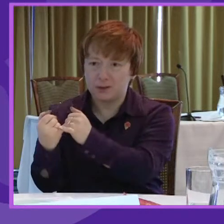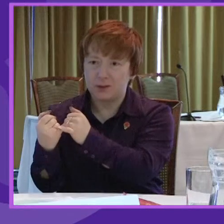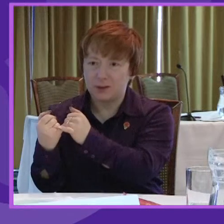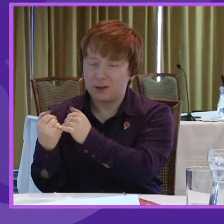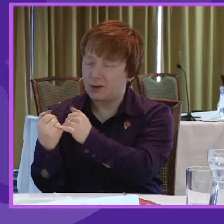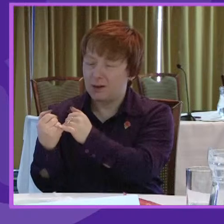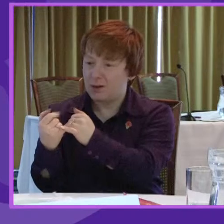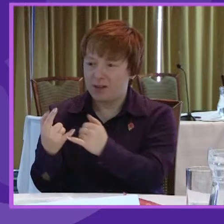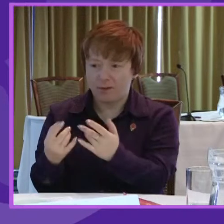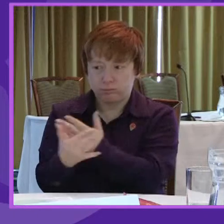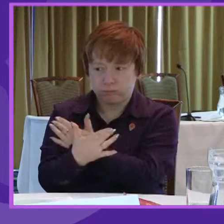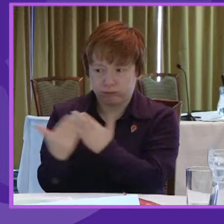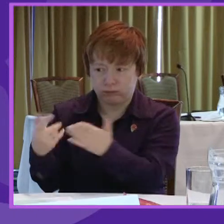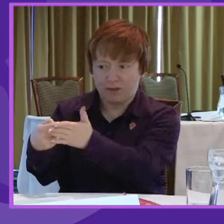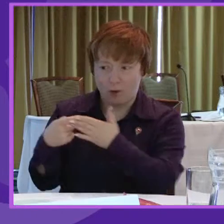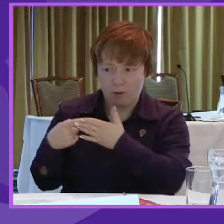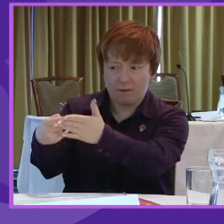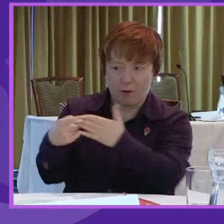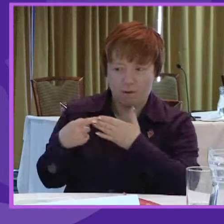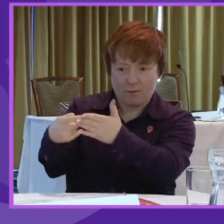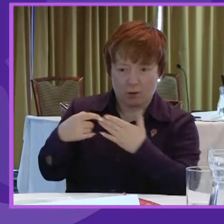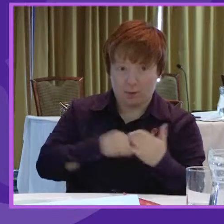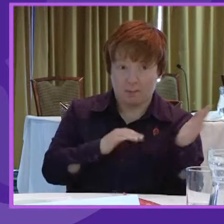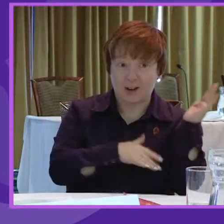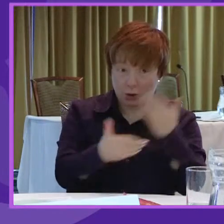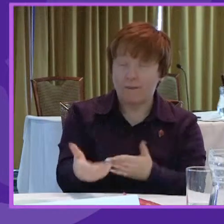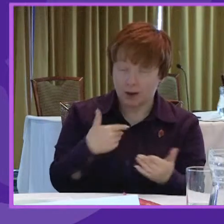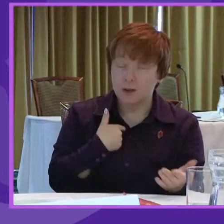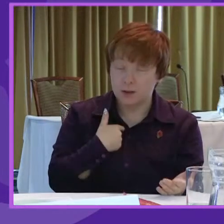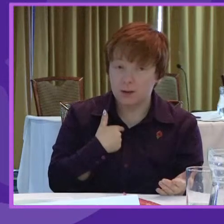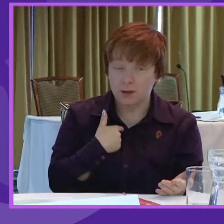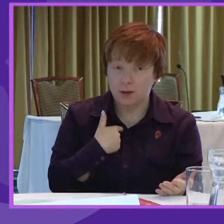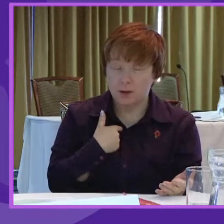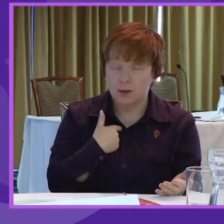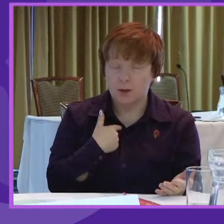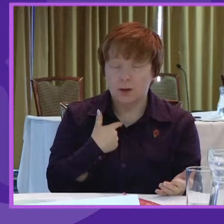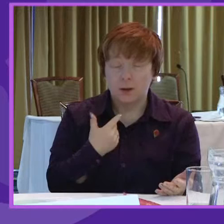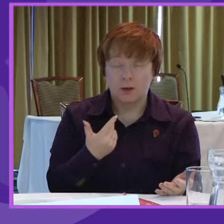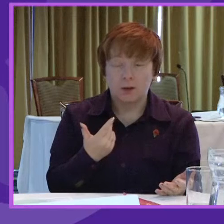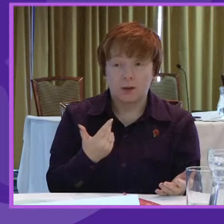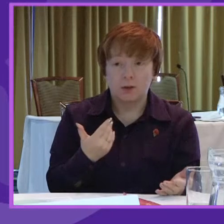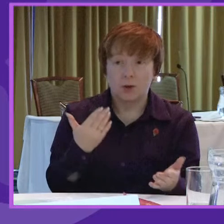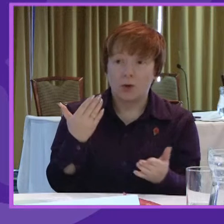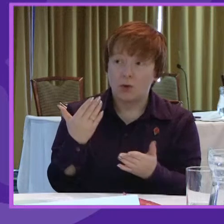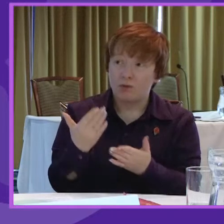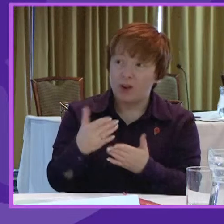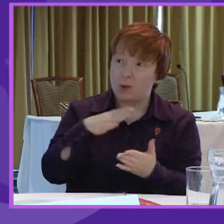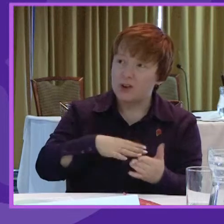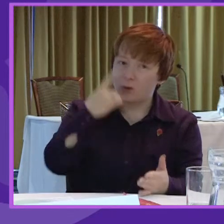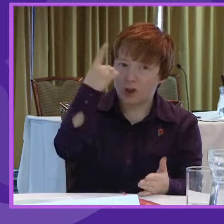They make up a vast amount of referrals to my neuropsychology service. So we really need to think